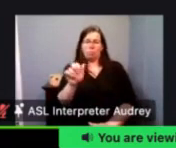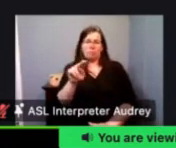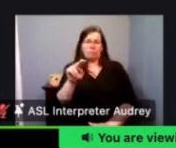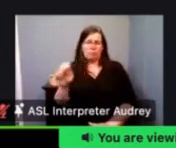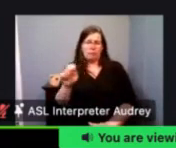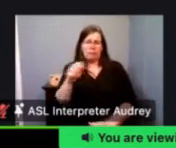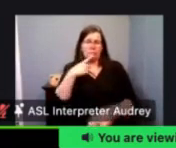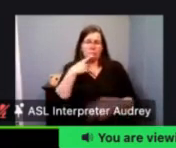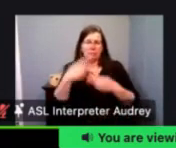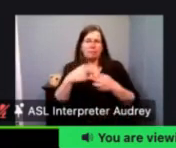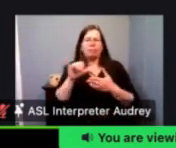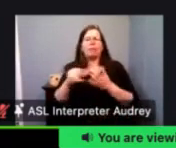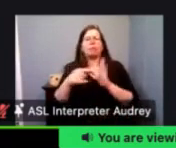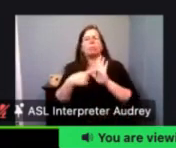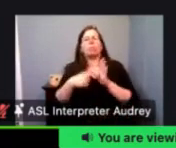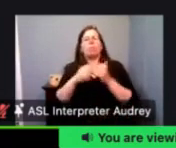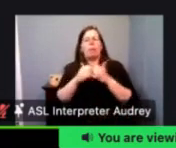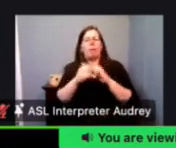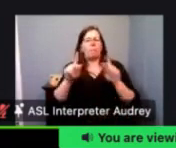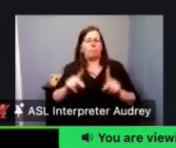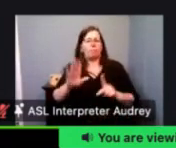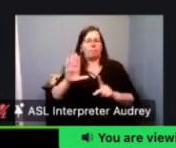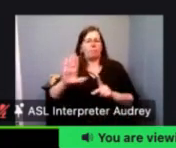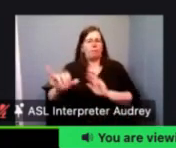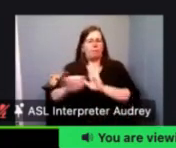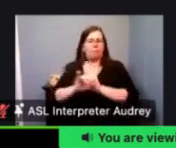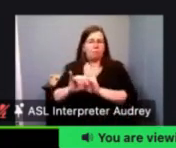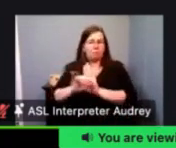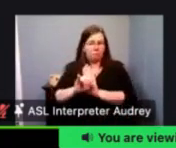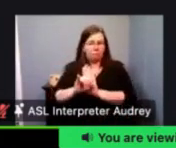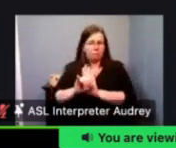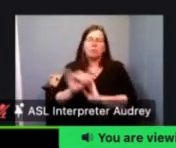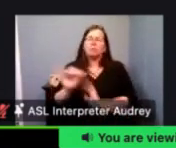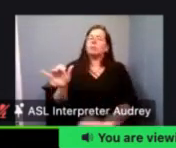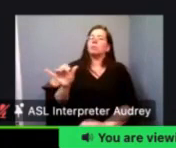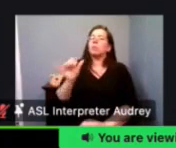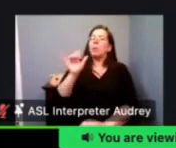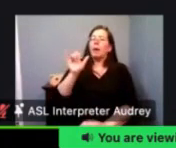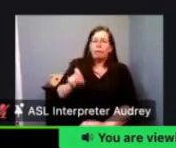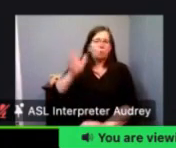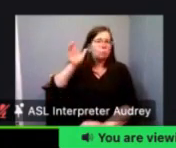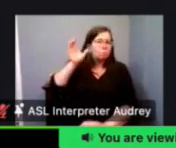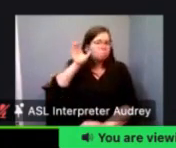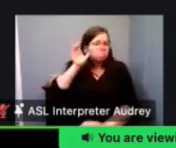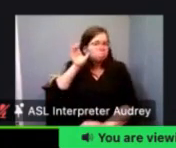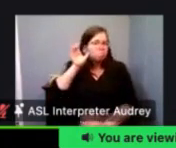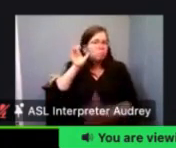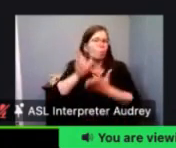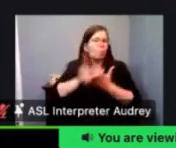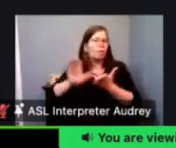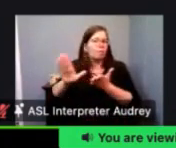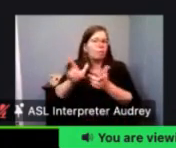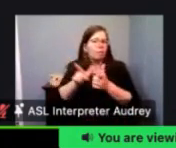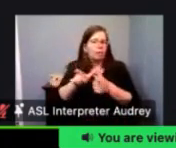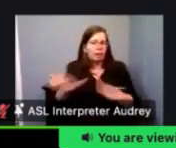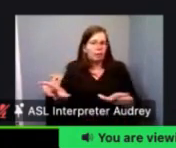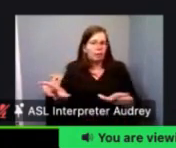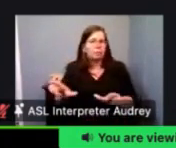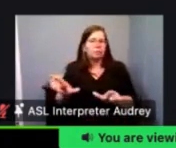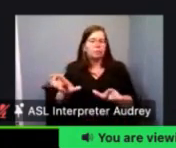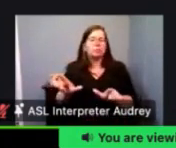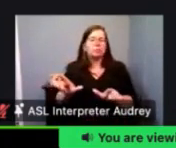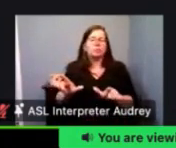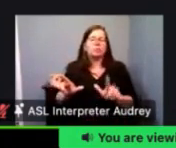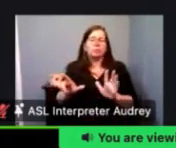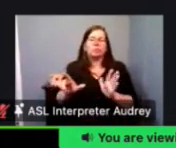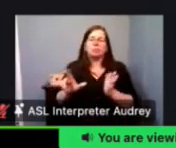clue as to how somebody identifies. So listening carefully to how somebody uses their language is often a clue